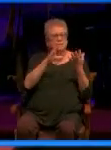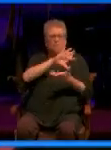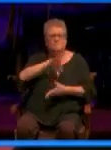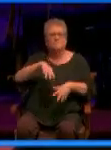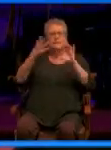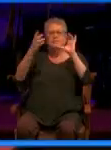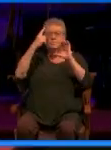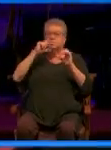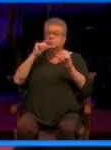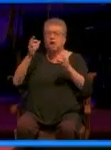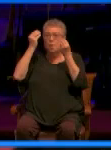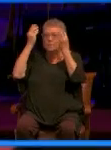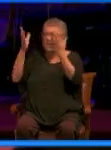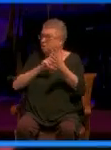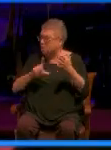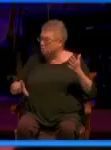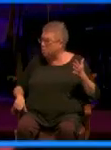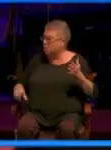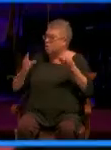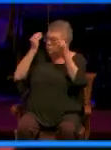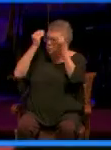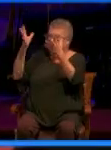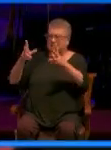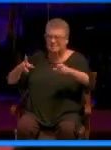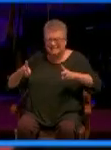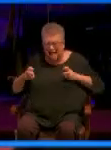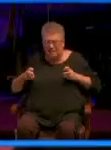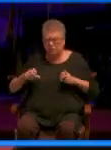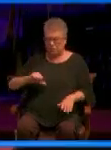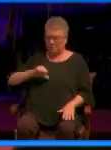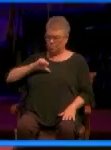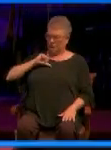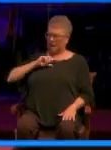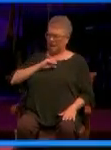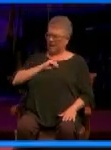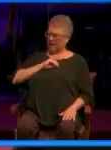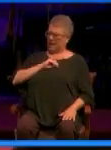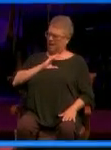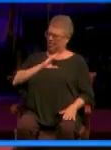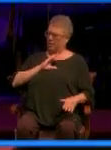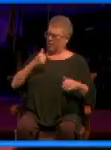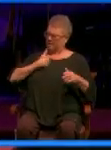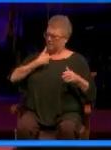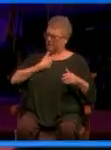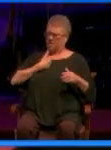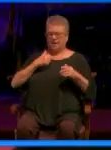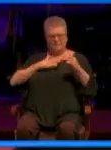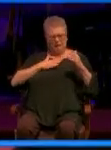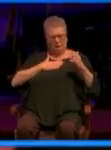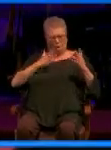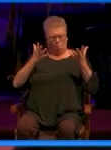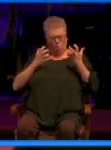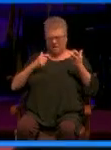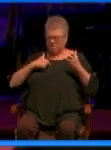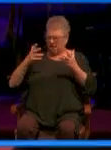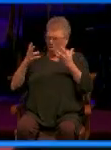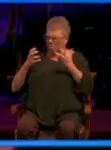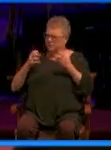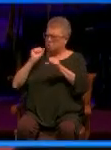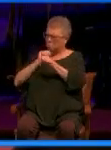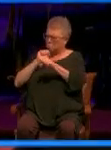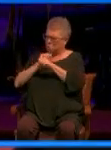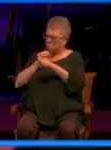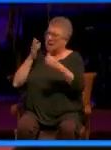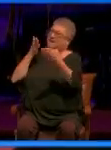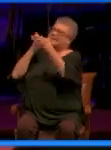not obeying the Lord. You're obeying selfishness and pride and living after your own desires and your own ways. And you're working